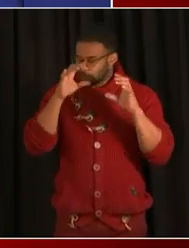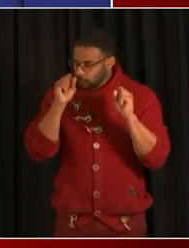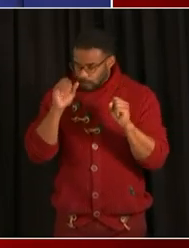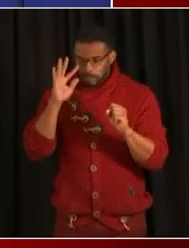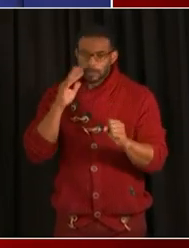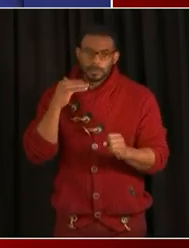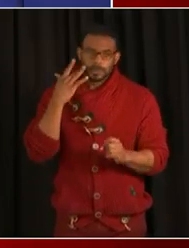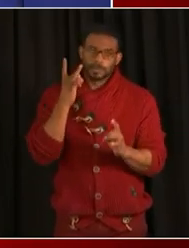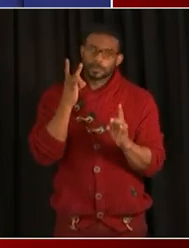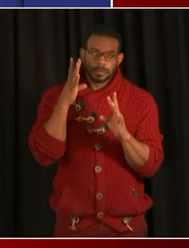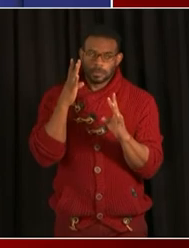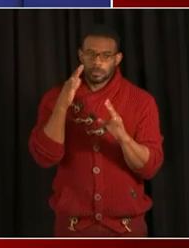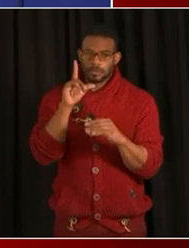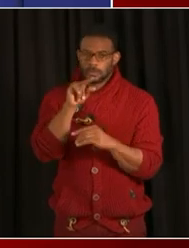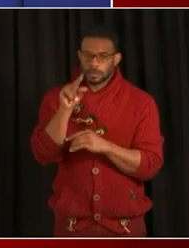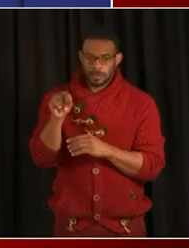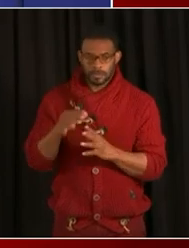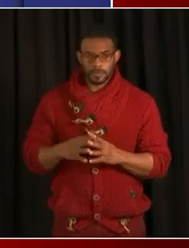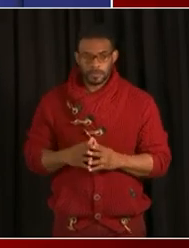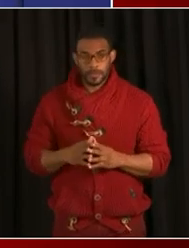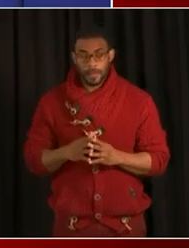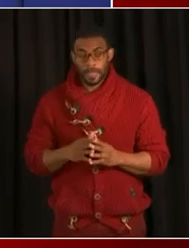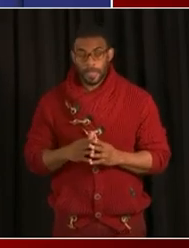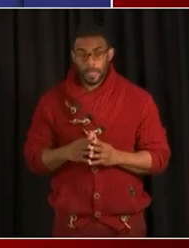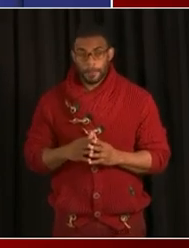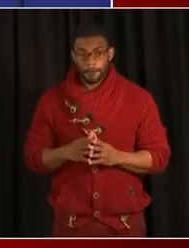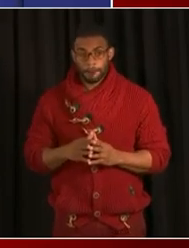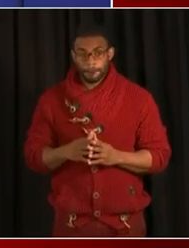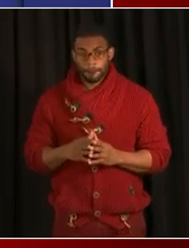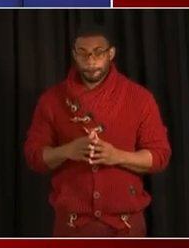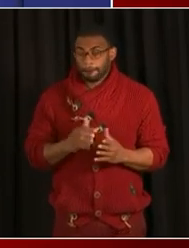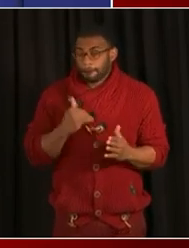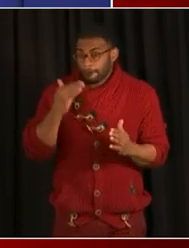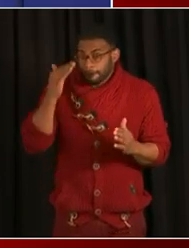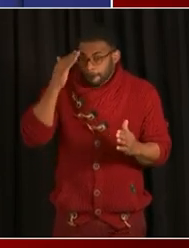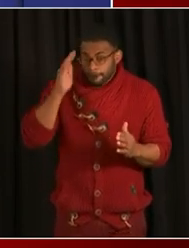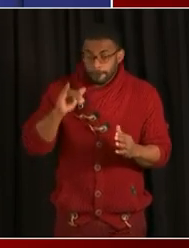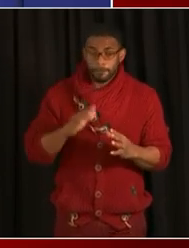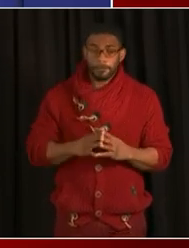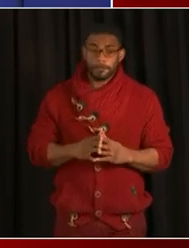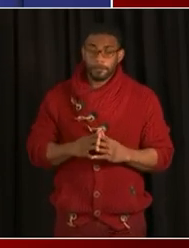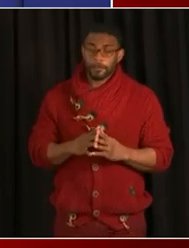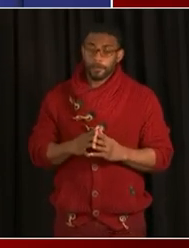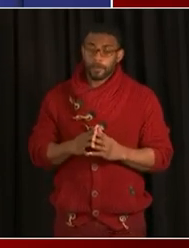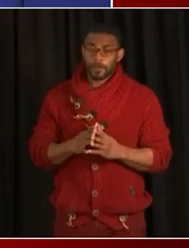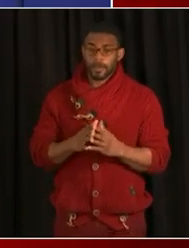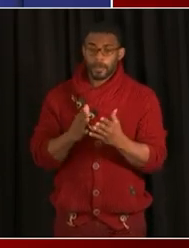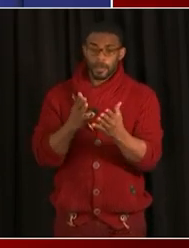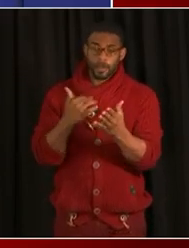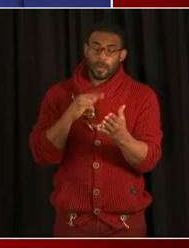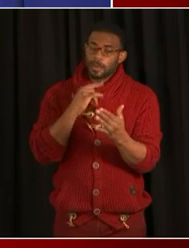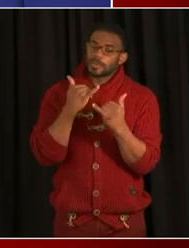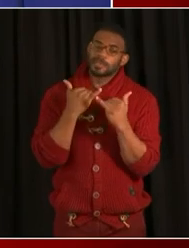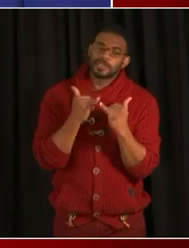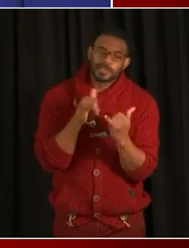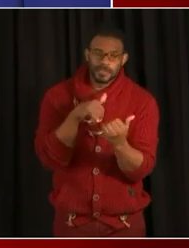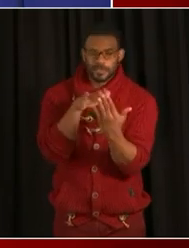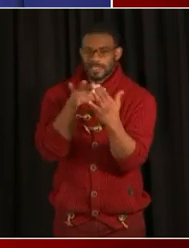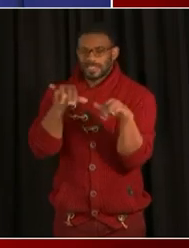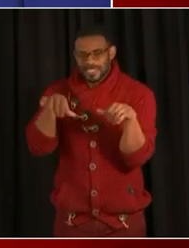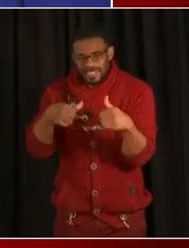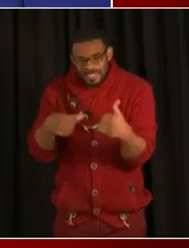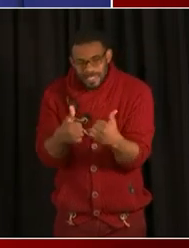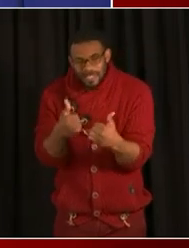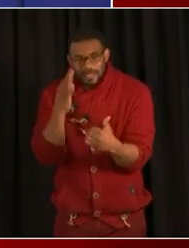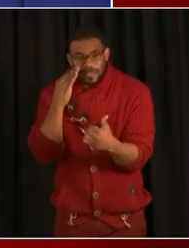one heck of a ride through this pandemic, and I know that we are still facing